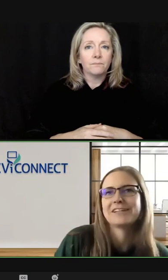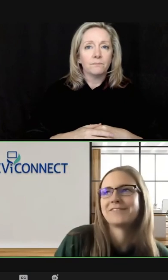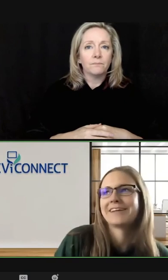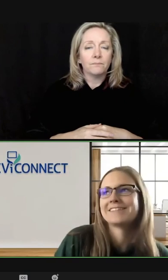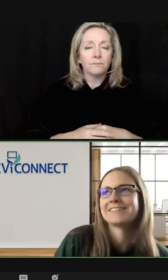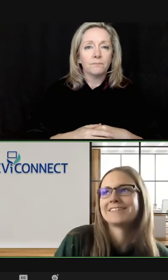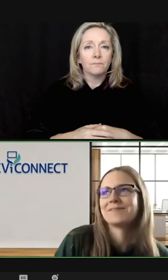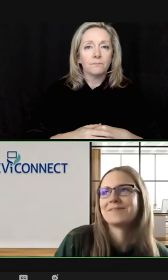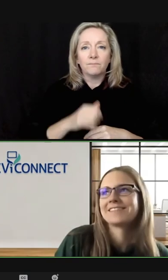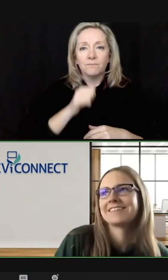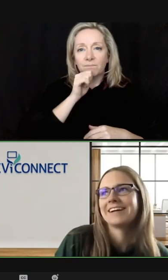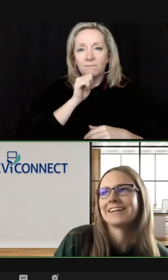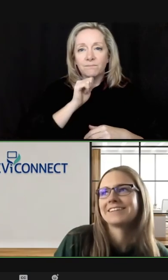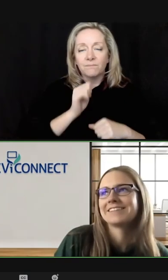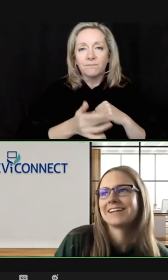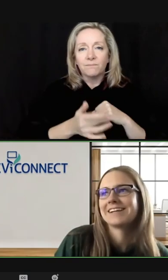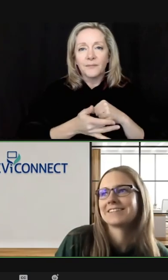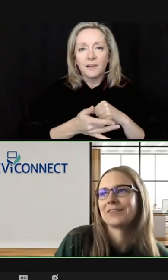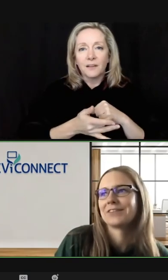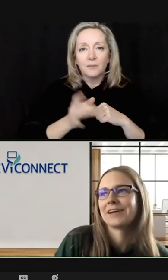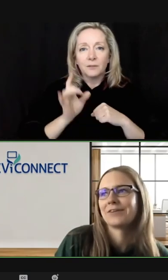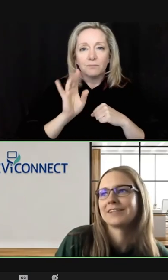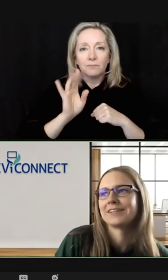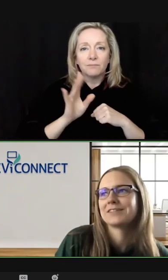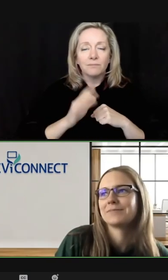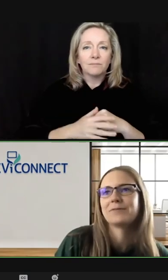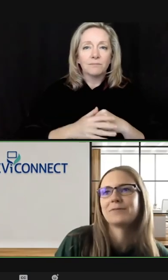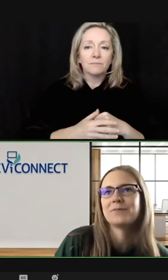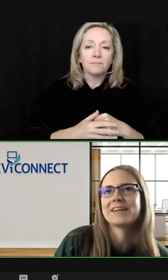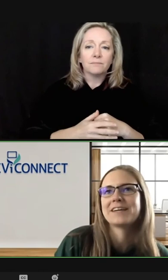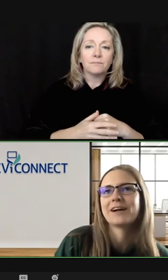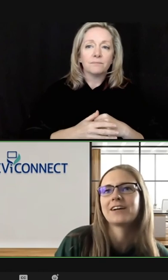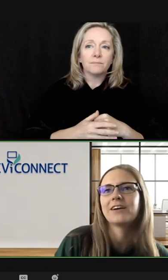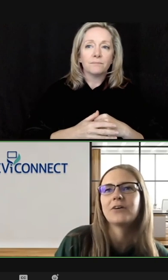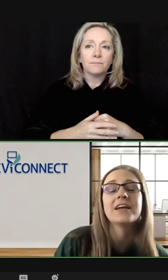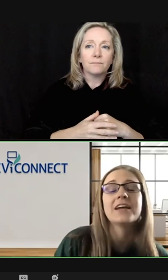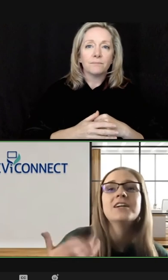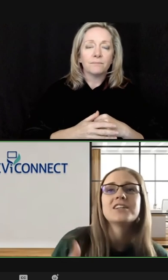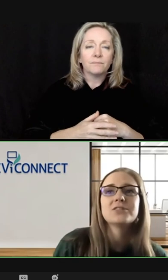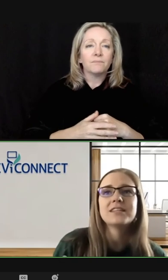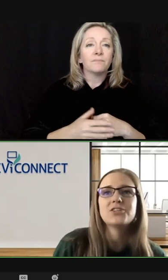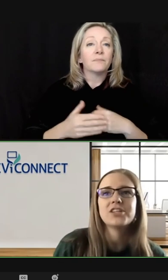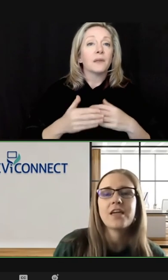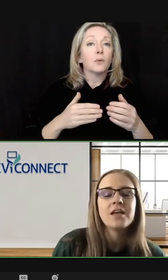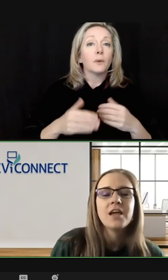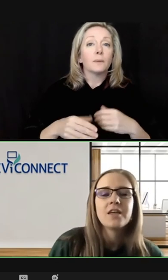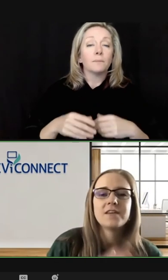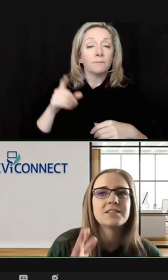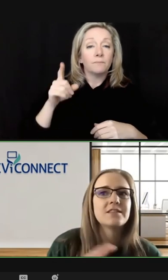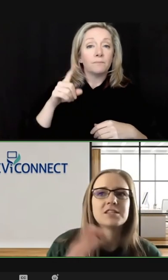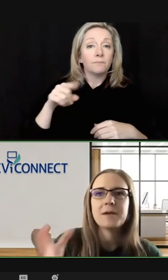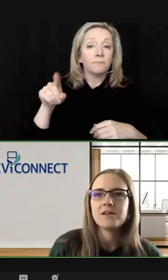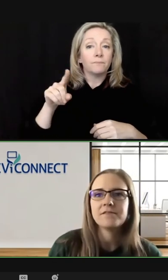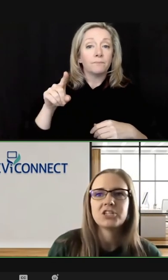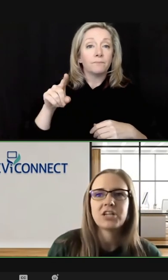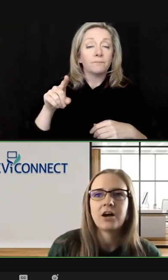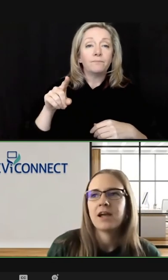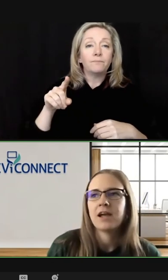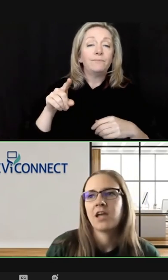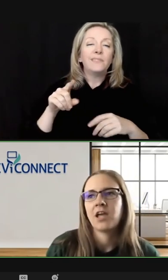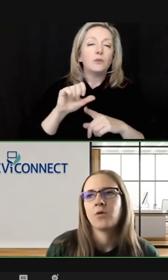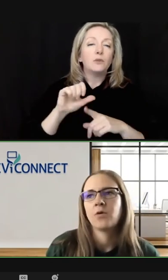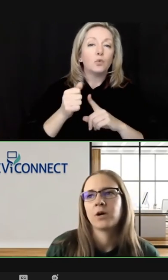Technology at its finest sometimes. All right, it's not scrolling the way it normally does, but we'll make it work. Okay, so essentially this parent